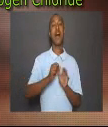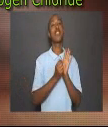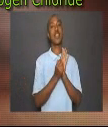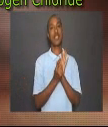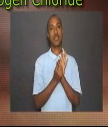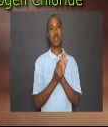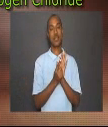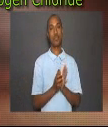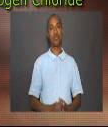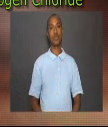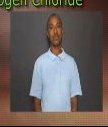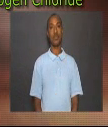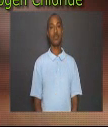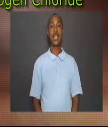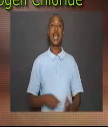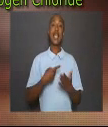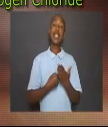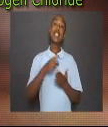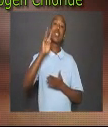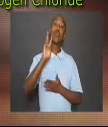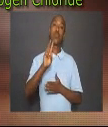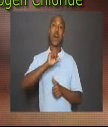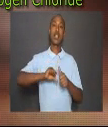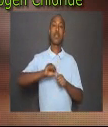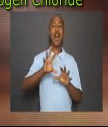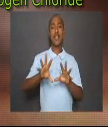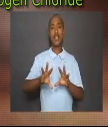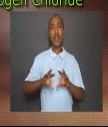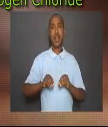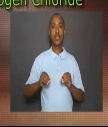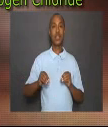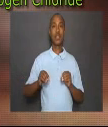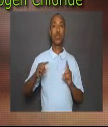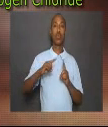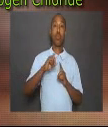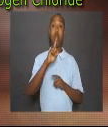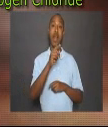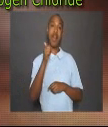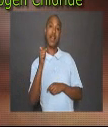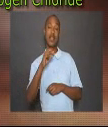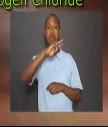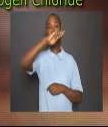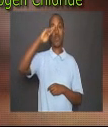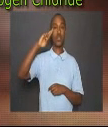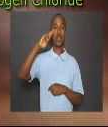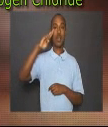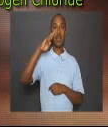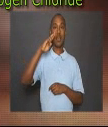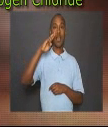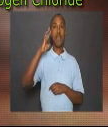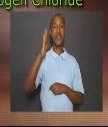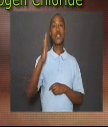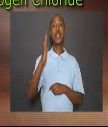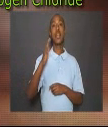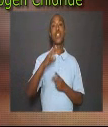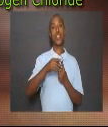example. These two atoms are attracted to one another because if they